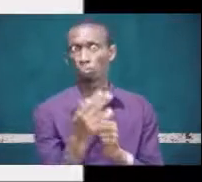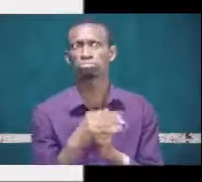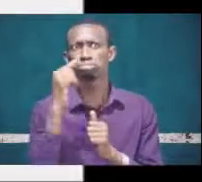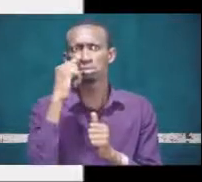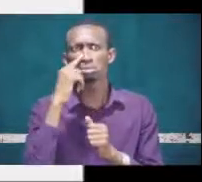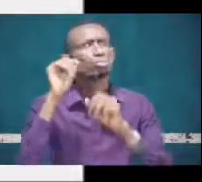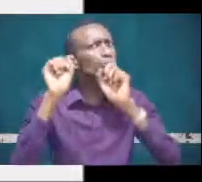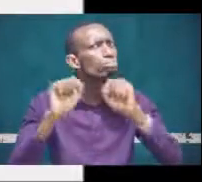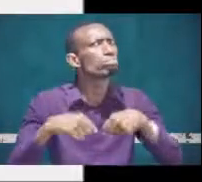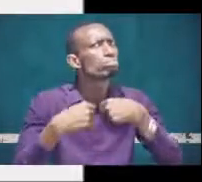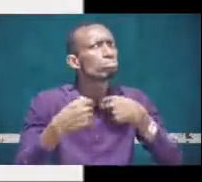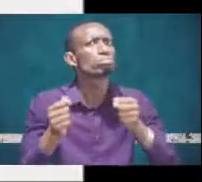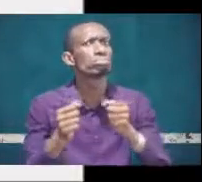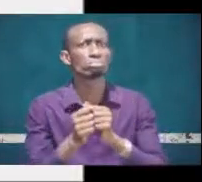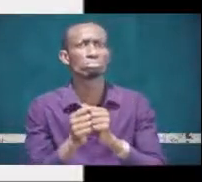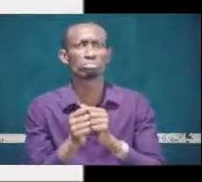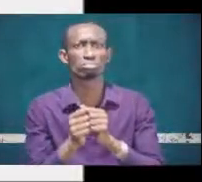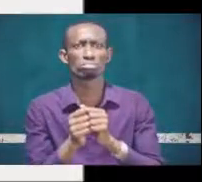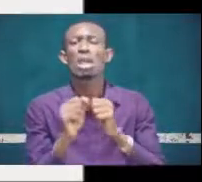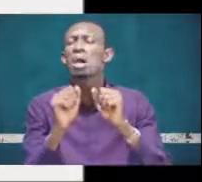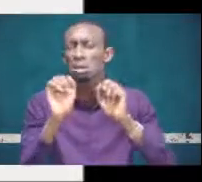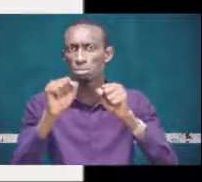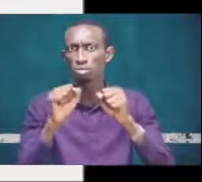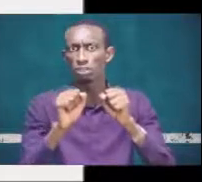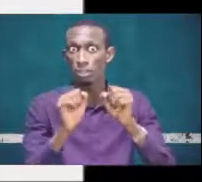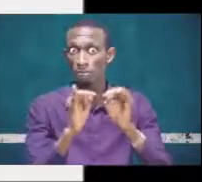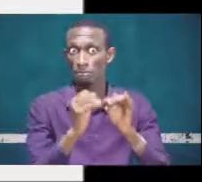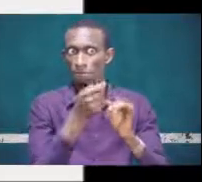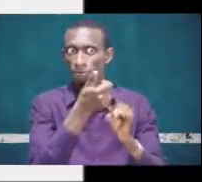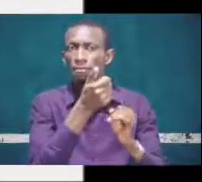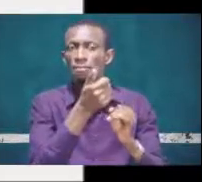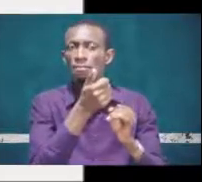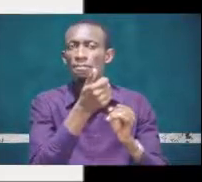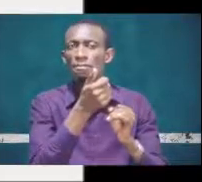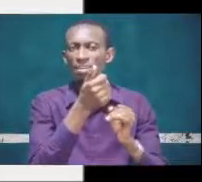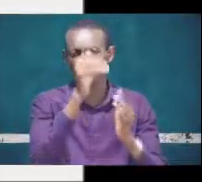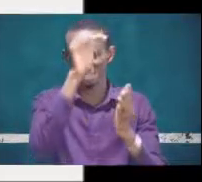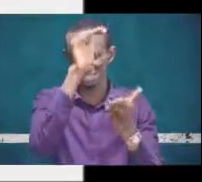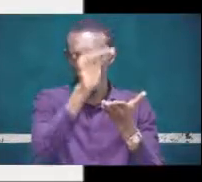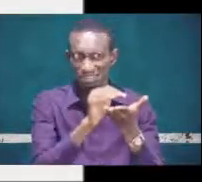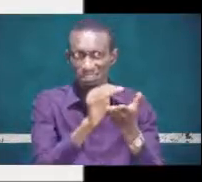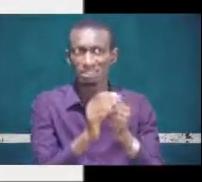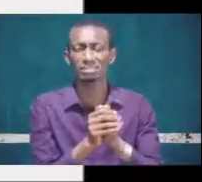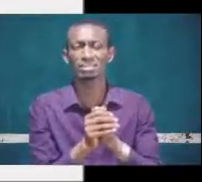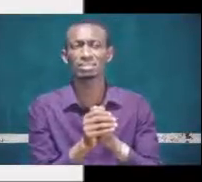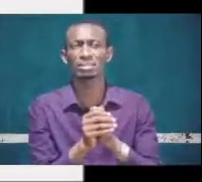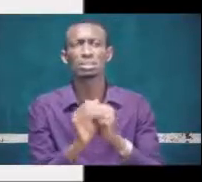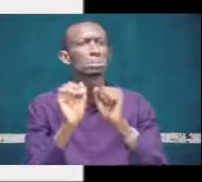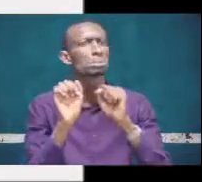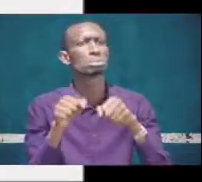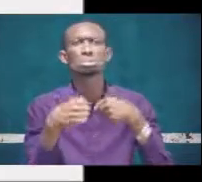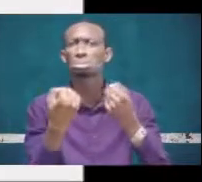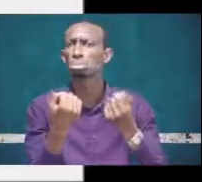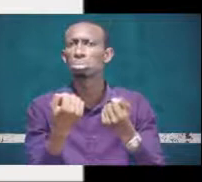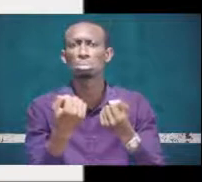not lead to an increase in quantity demanded. So I want you to see that now. A fall in price is not stimulating demand,